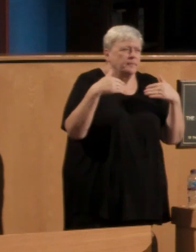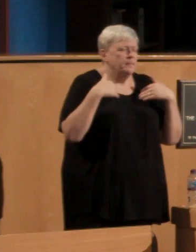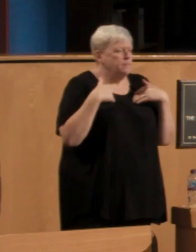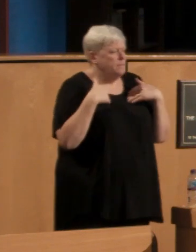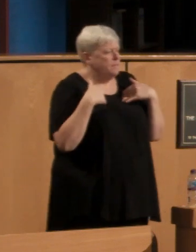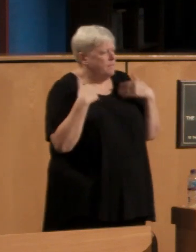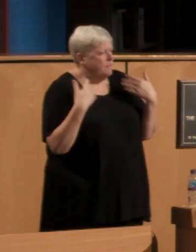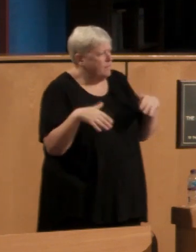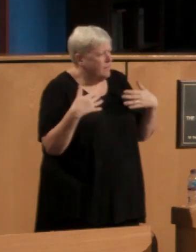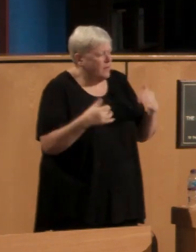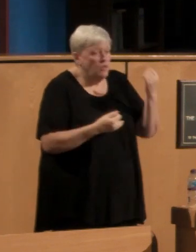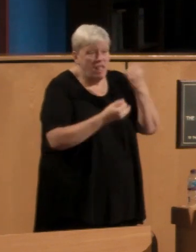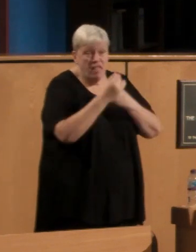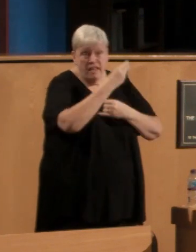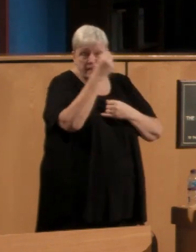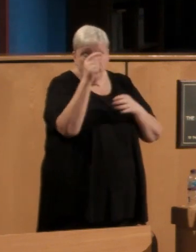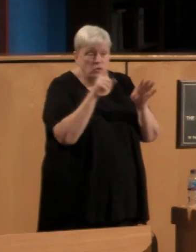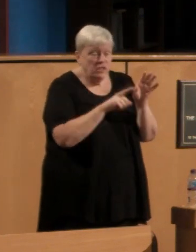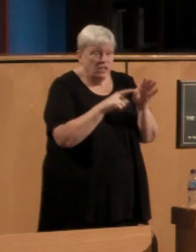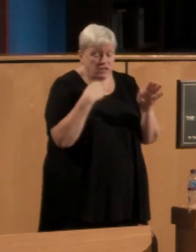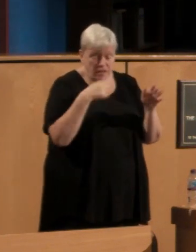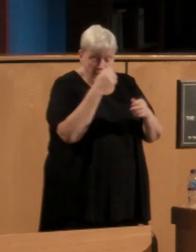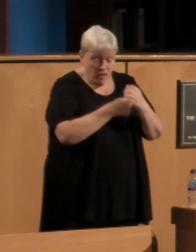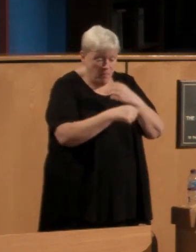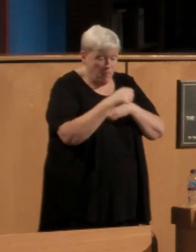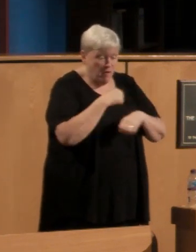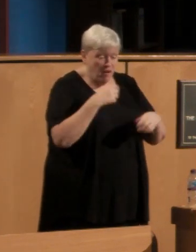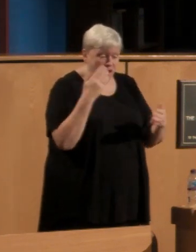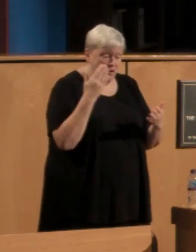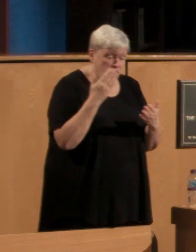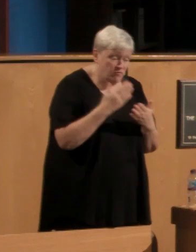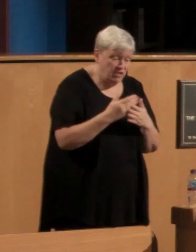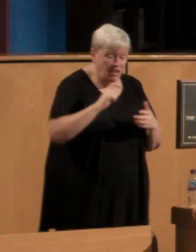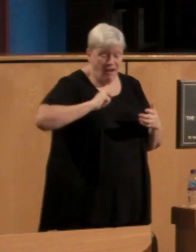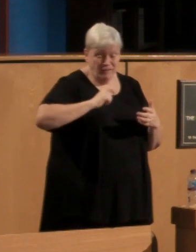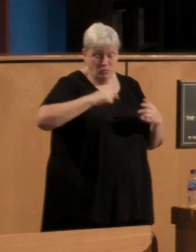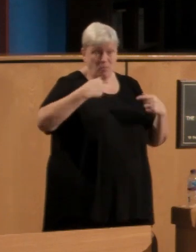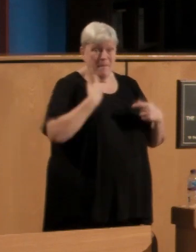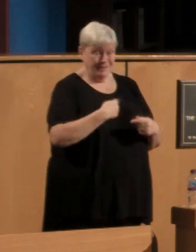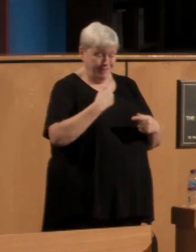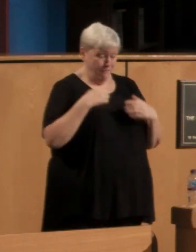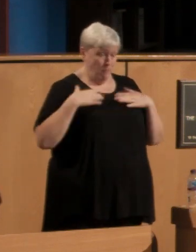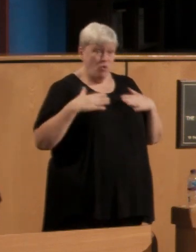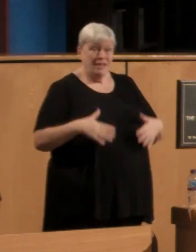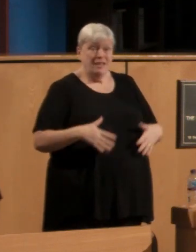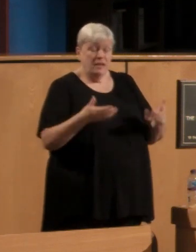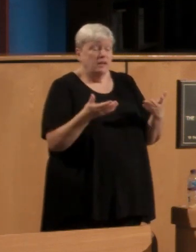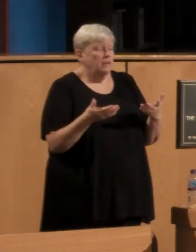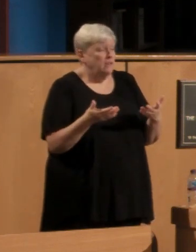it's only within the last few years that I've become fully cognizant of my own queer identity.